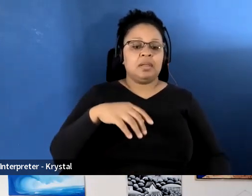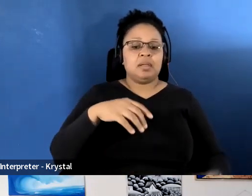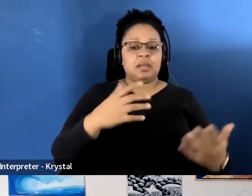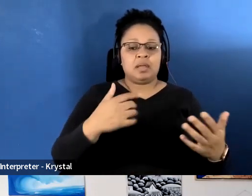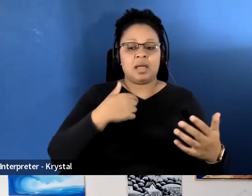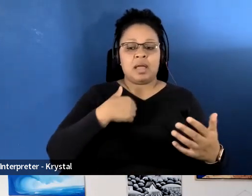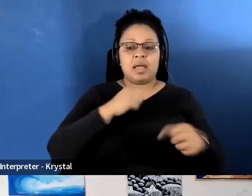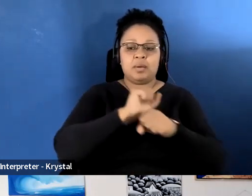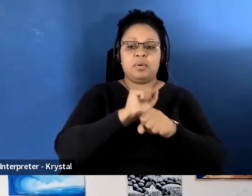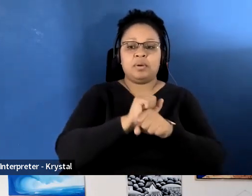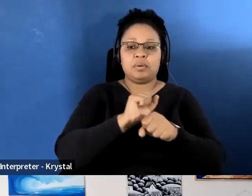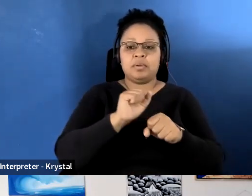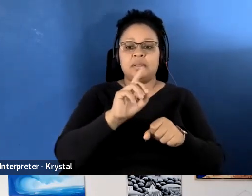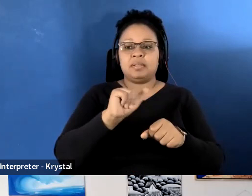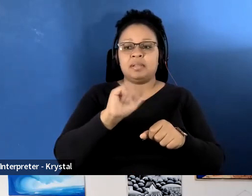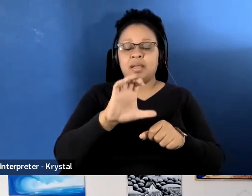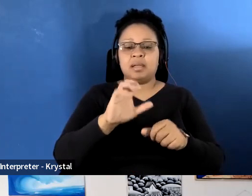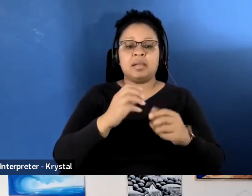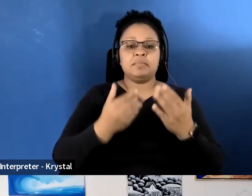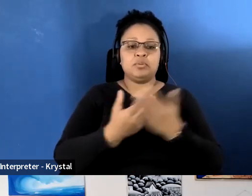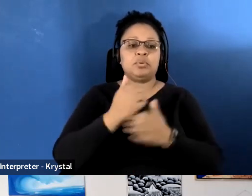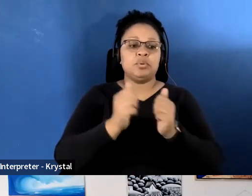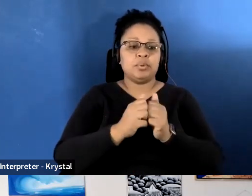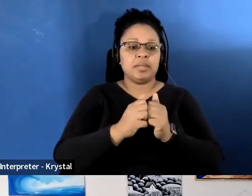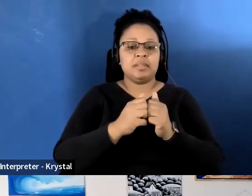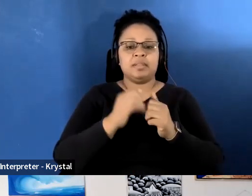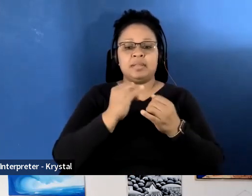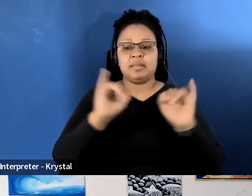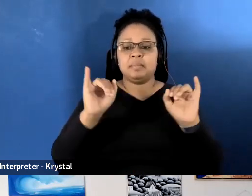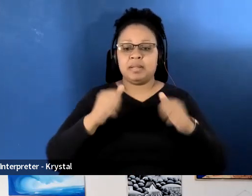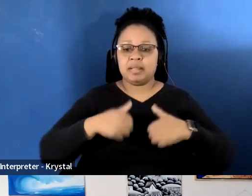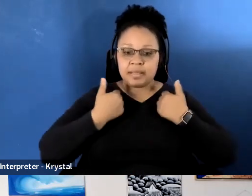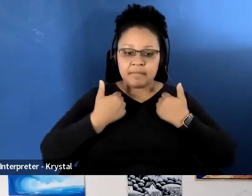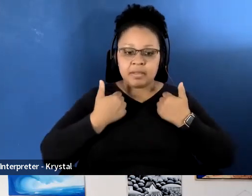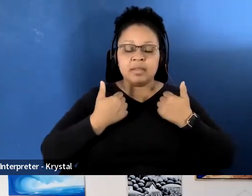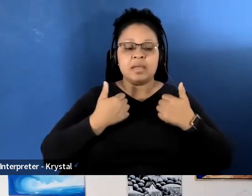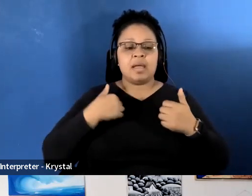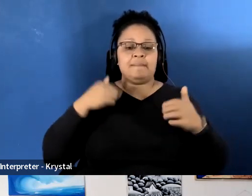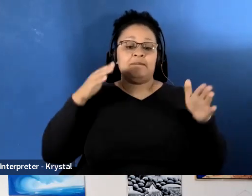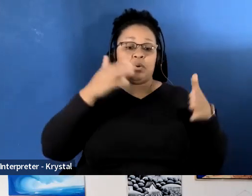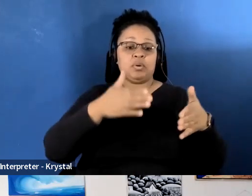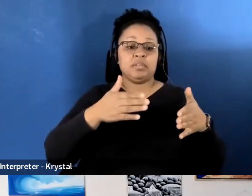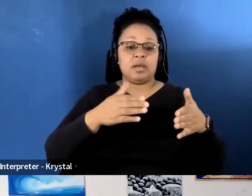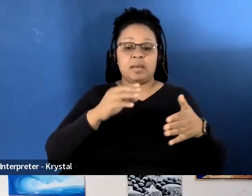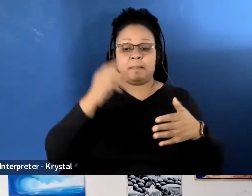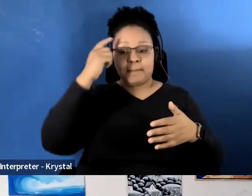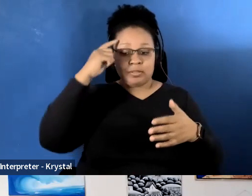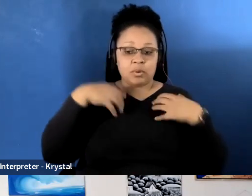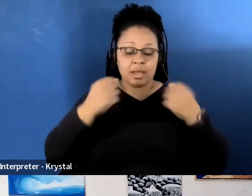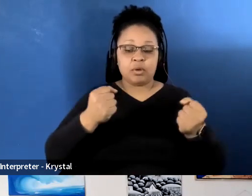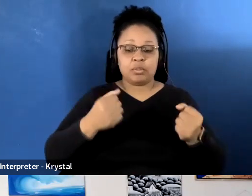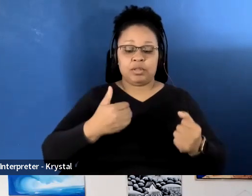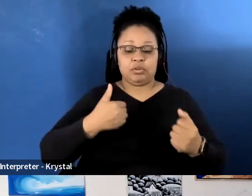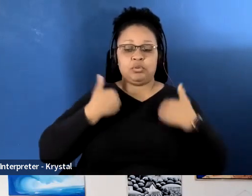independent living, working in both Lewiston and Moscow with Molly. And I'm focusing on mental health, reentry, and youth